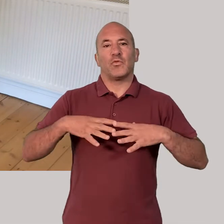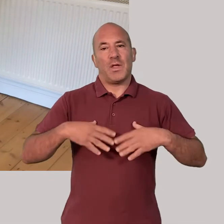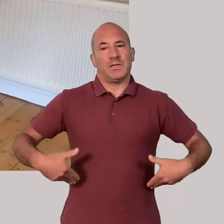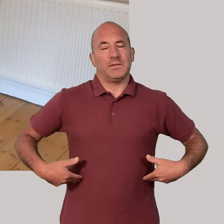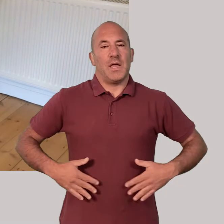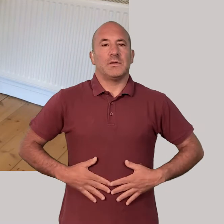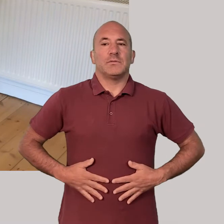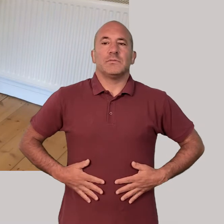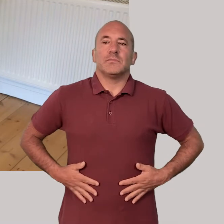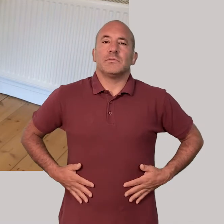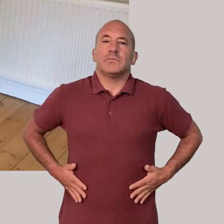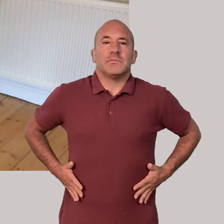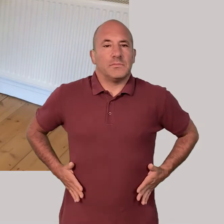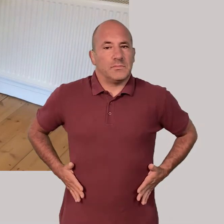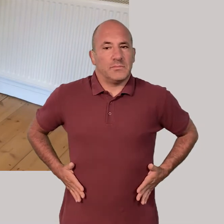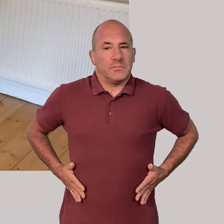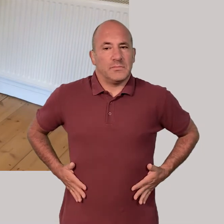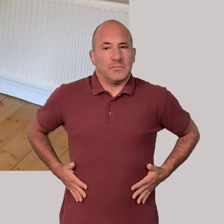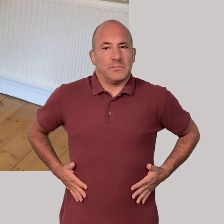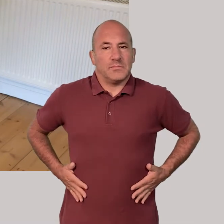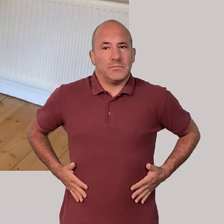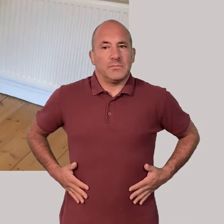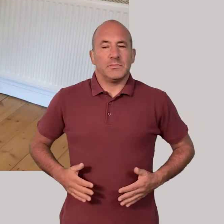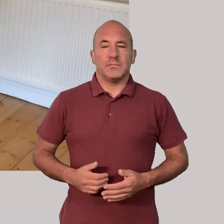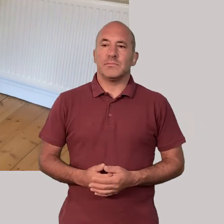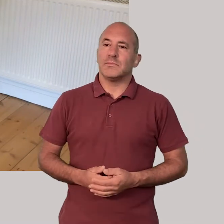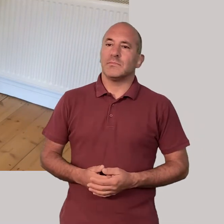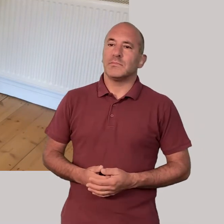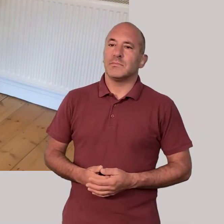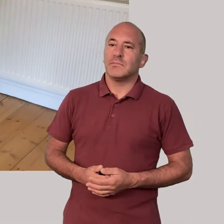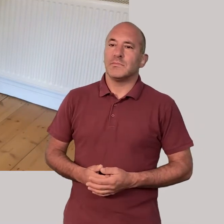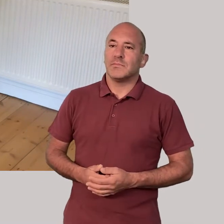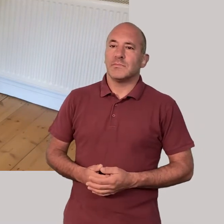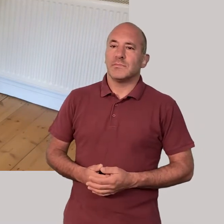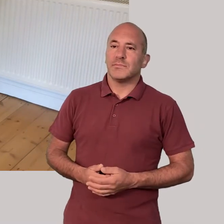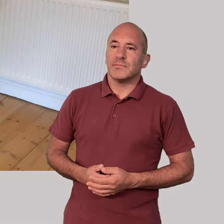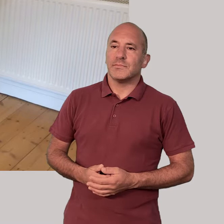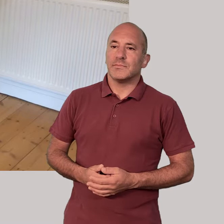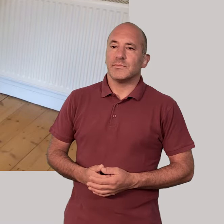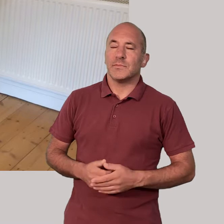And then see if it can be relaxed at the sides